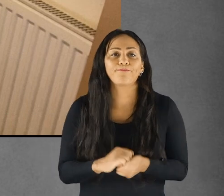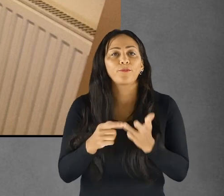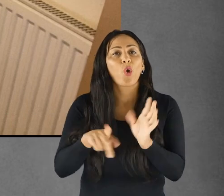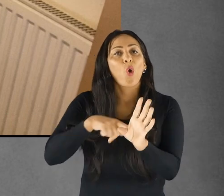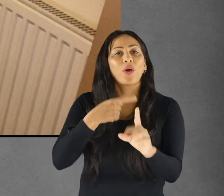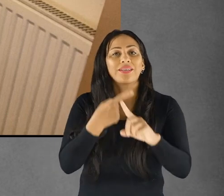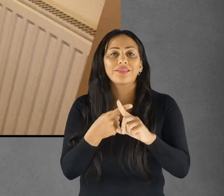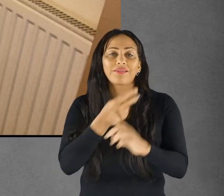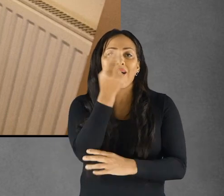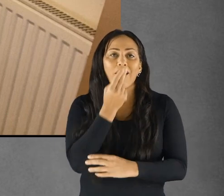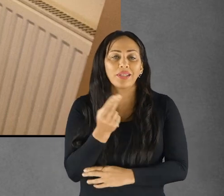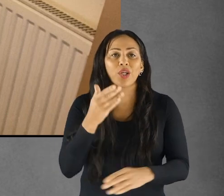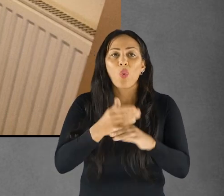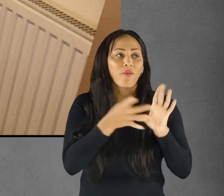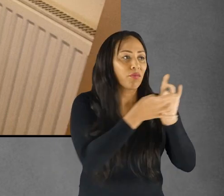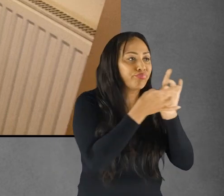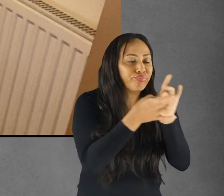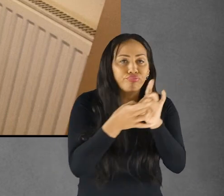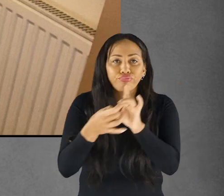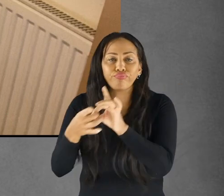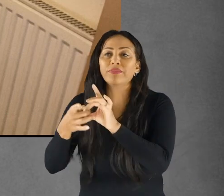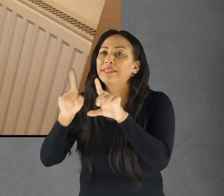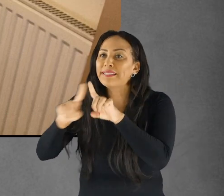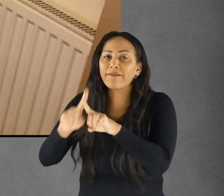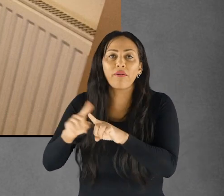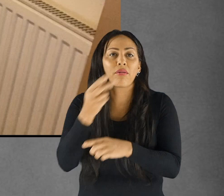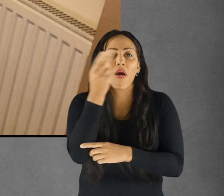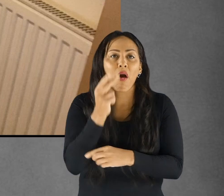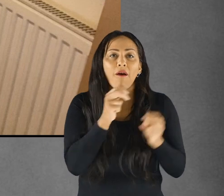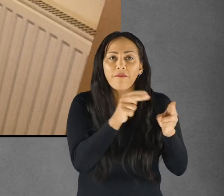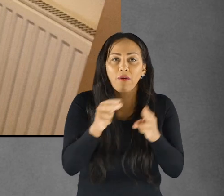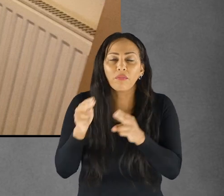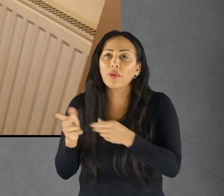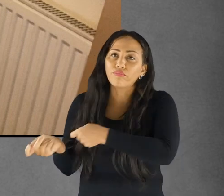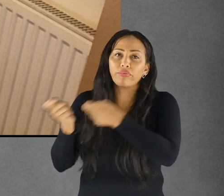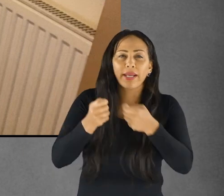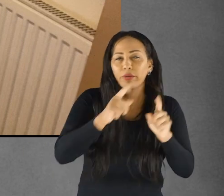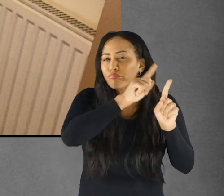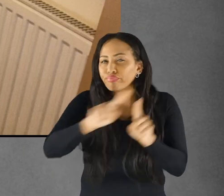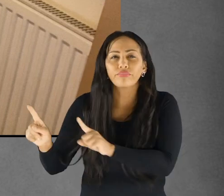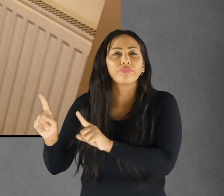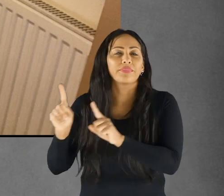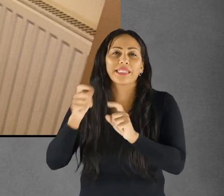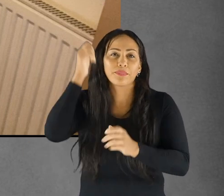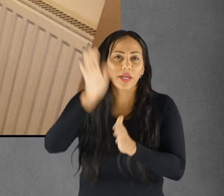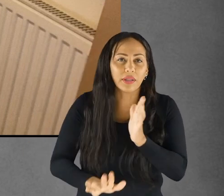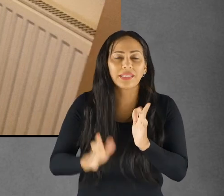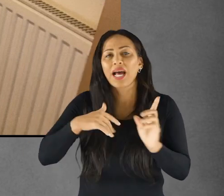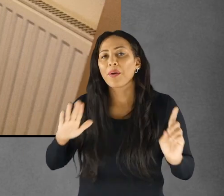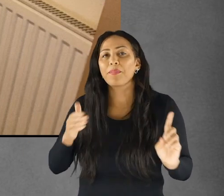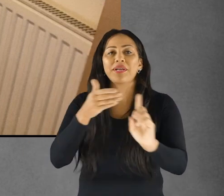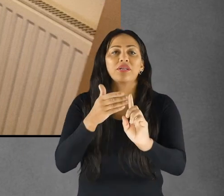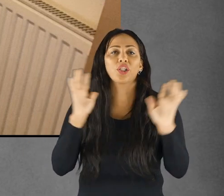range of different art forms, bringing a wealth of creative experience. Our mission is to assemble with the aim